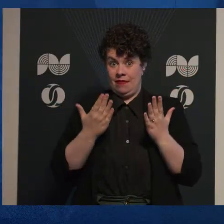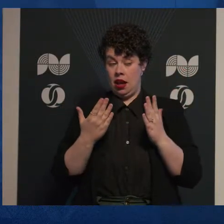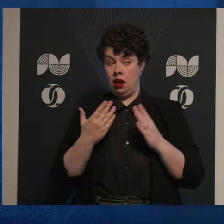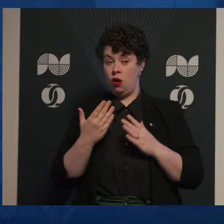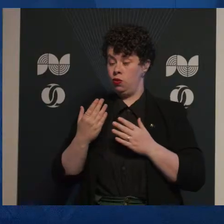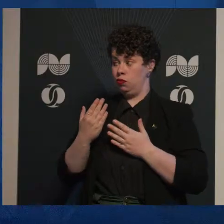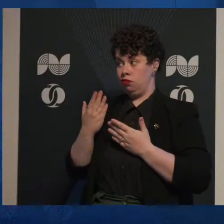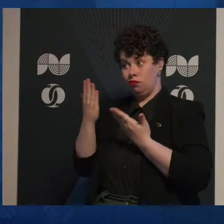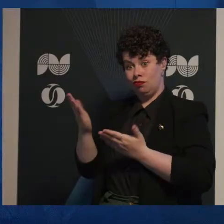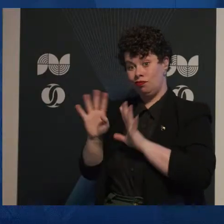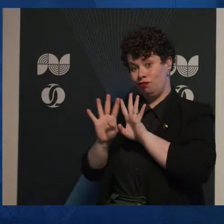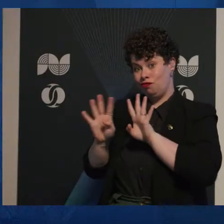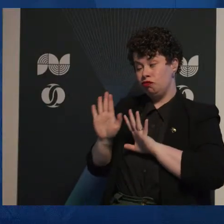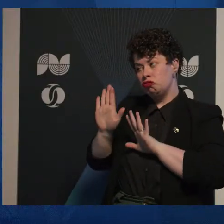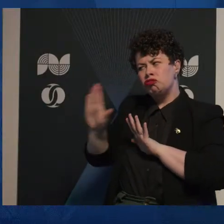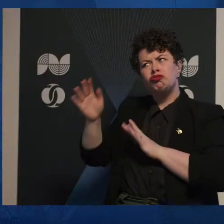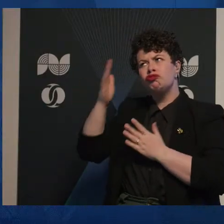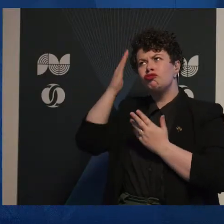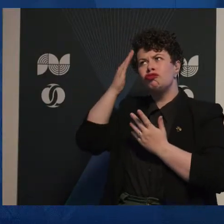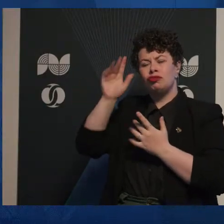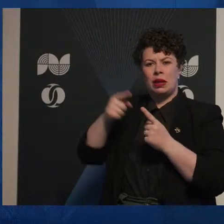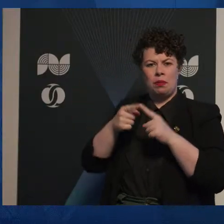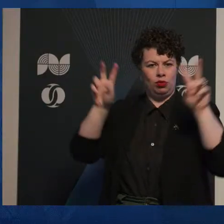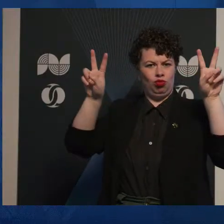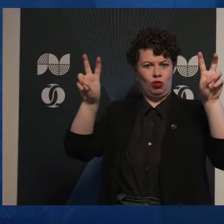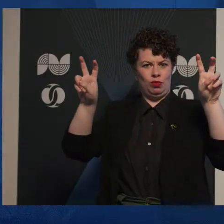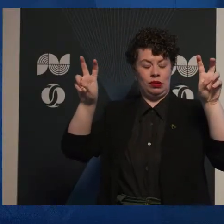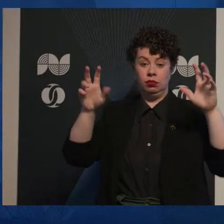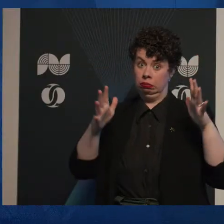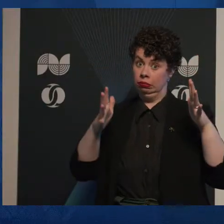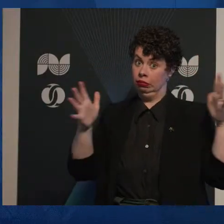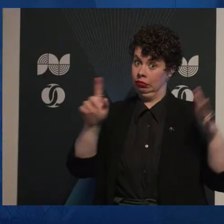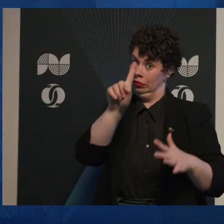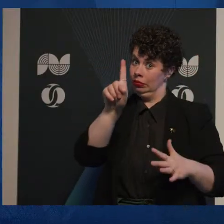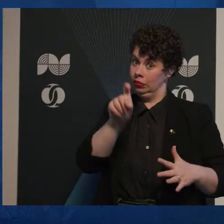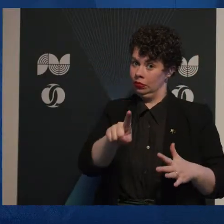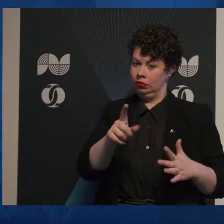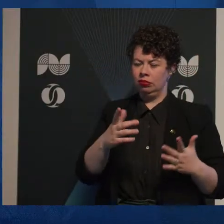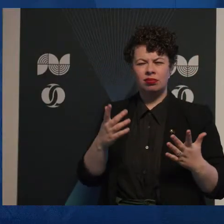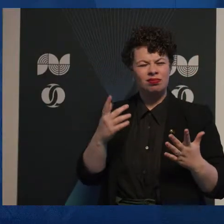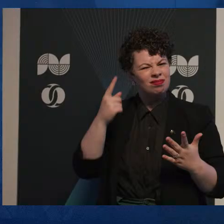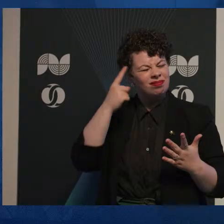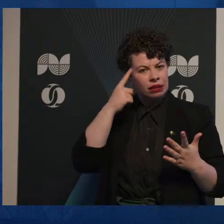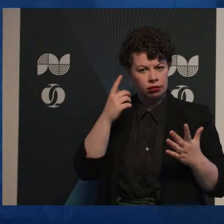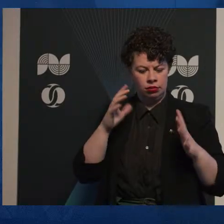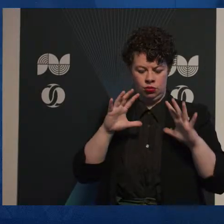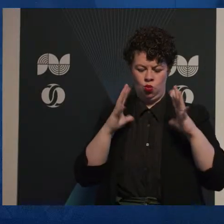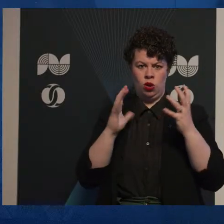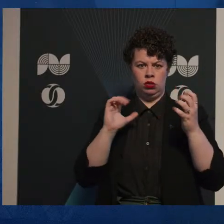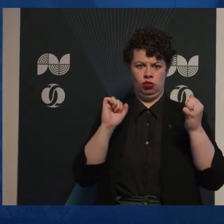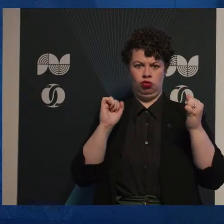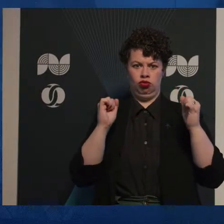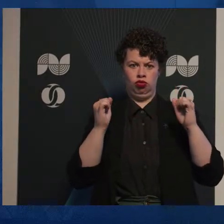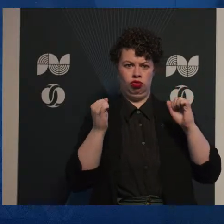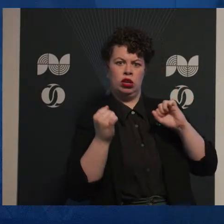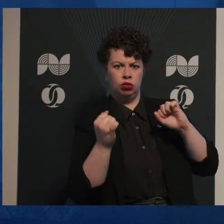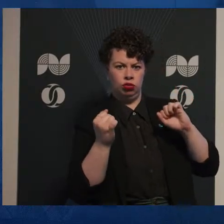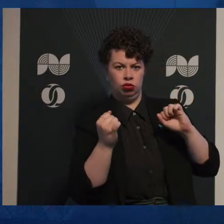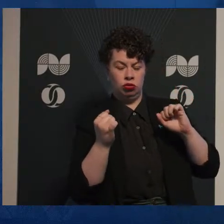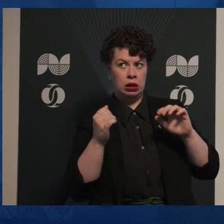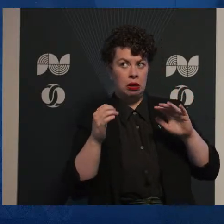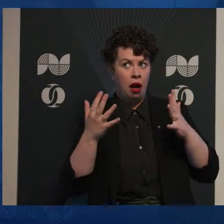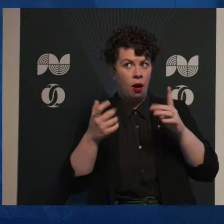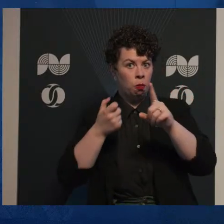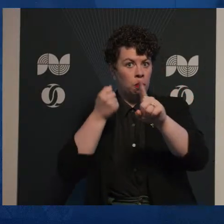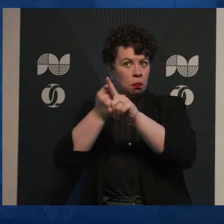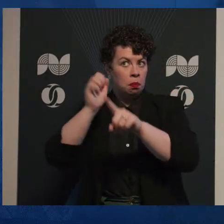some of your initial remarks on this big question: what are the important changes, and or how do the